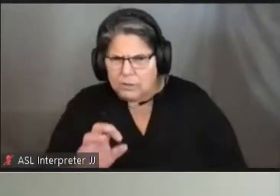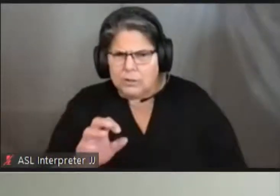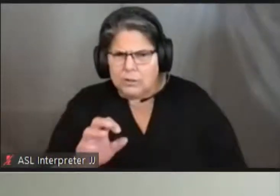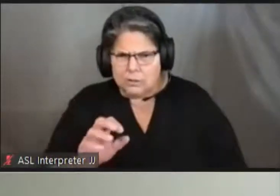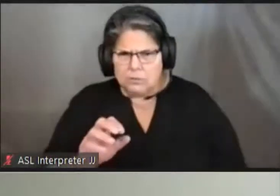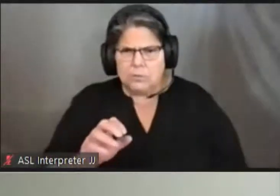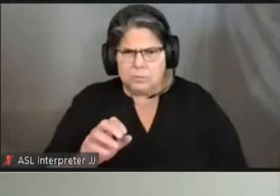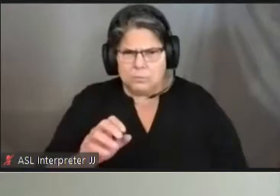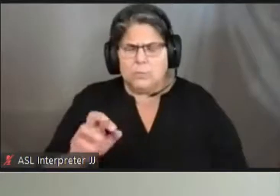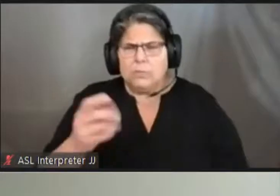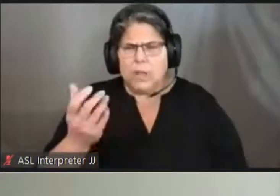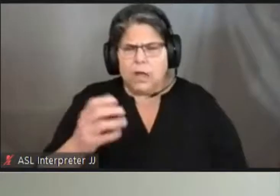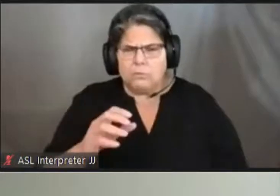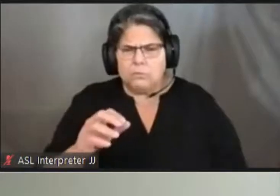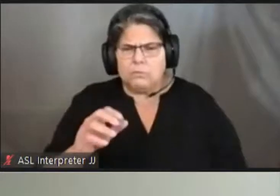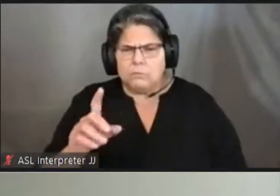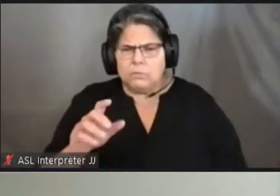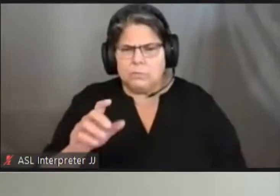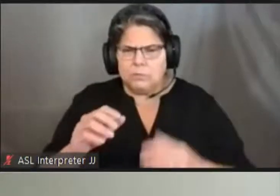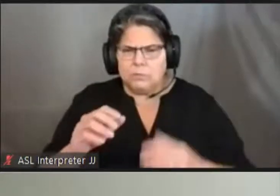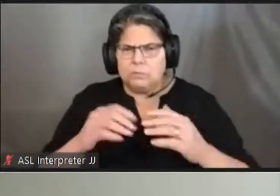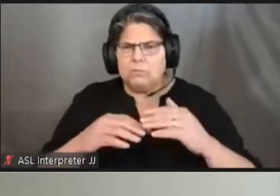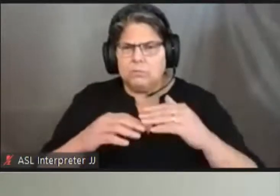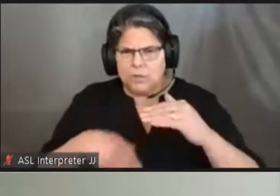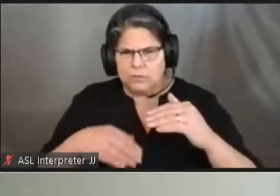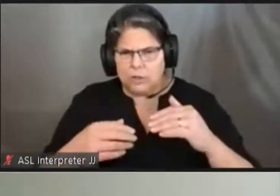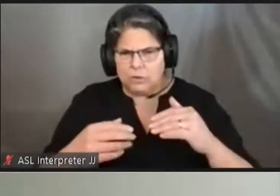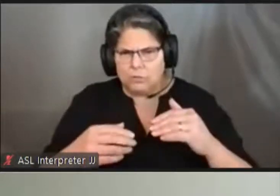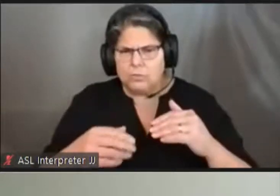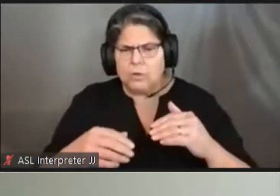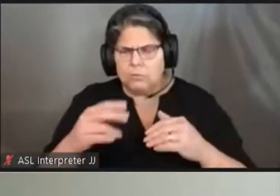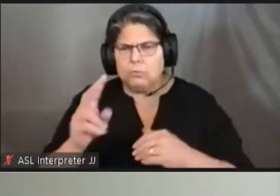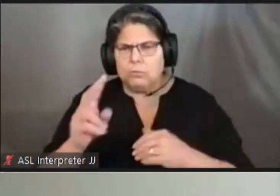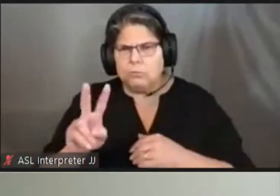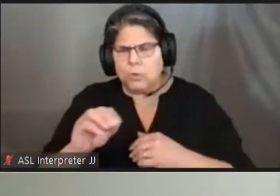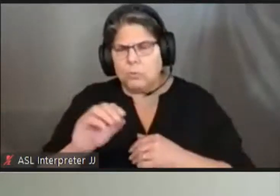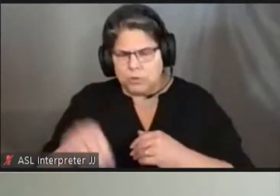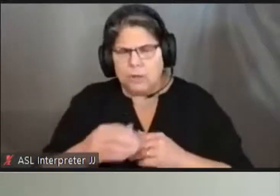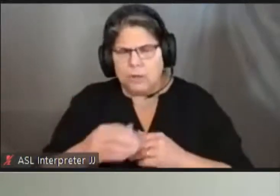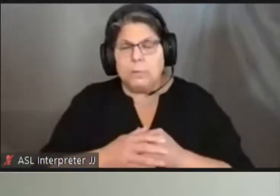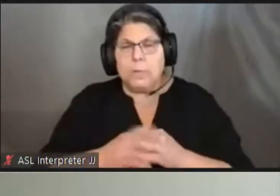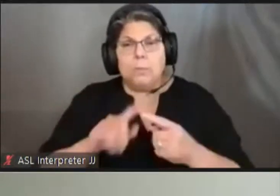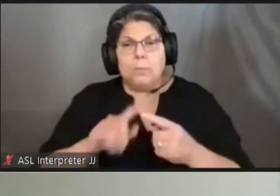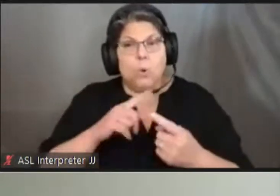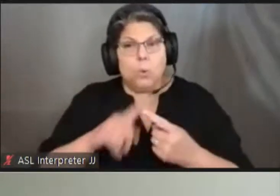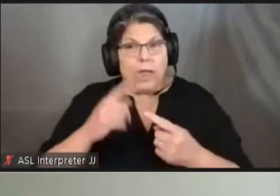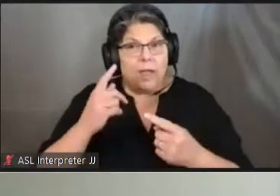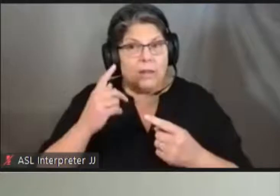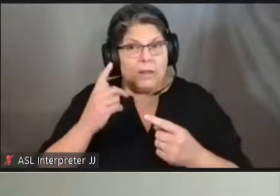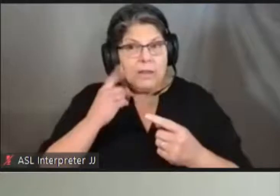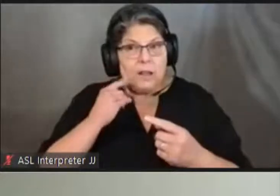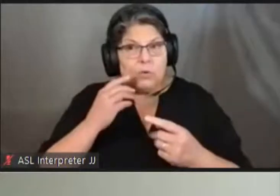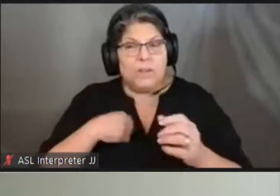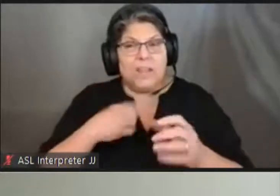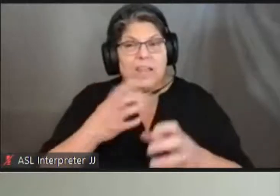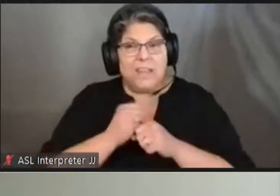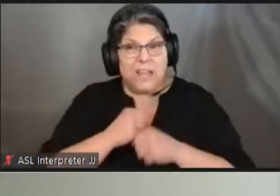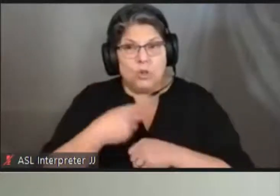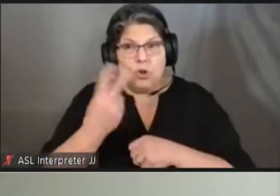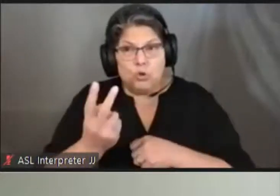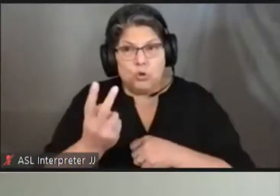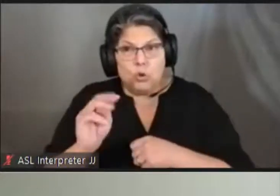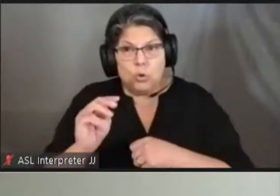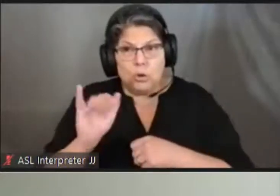lag. But once the state of California hits that 2 additional million that goes to